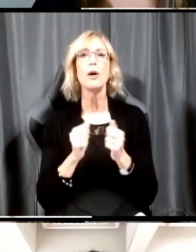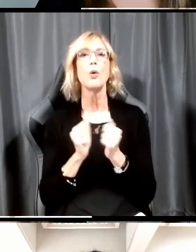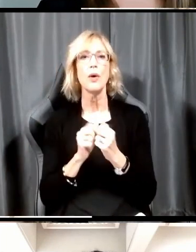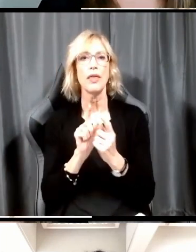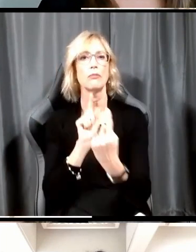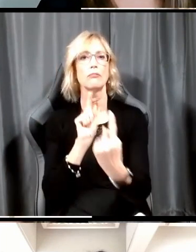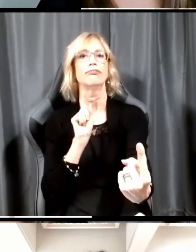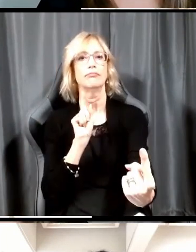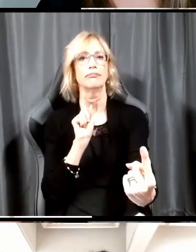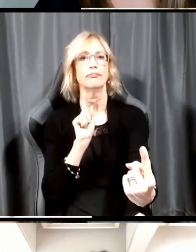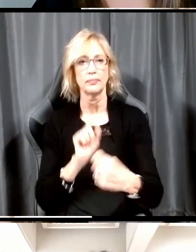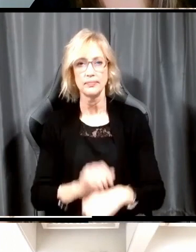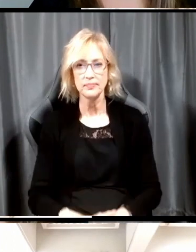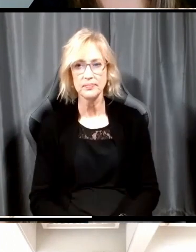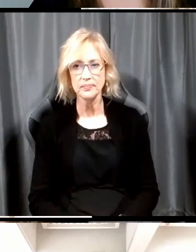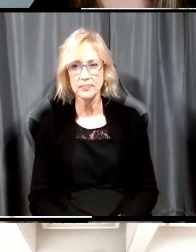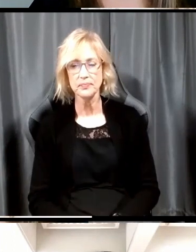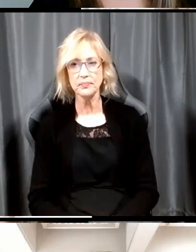viewing. Yes.